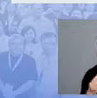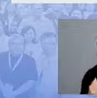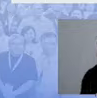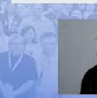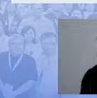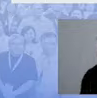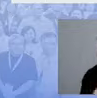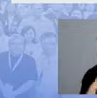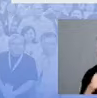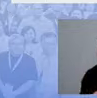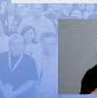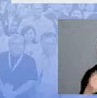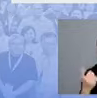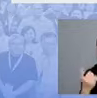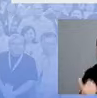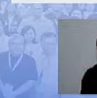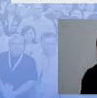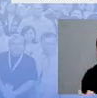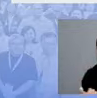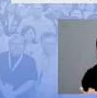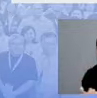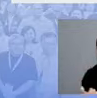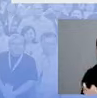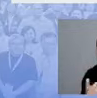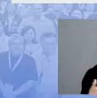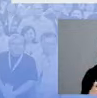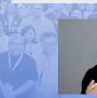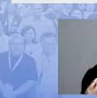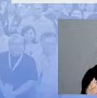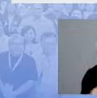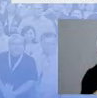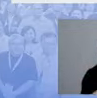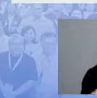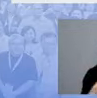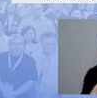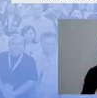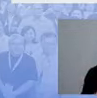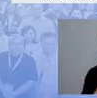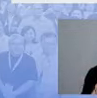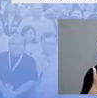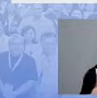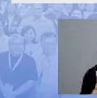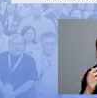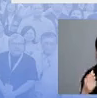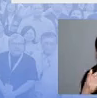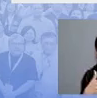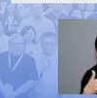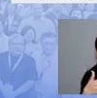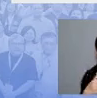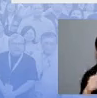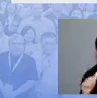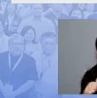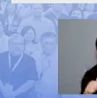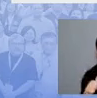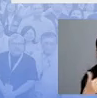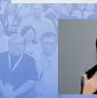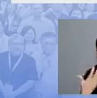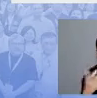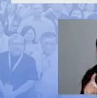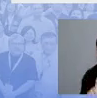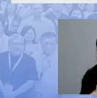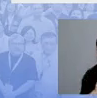years, now in the pathway of solution. Half of it is settled, half of it is in a pathway of solution. So this is the beauty of this